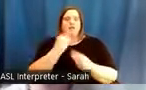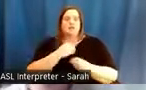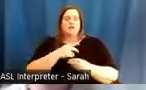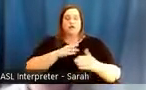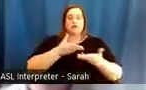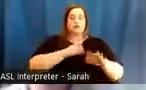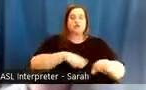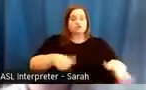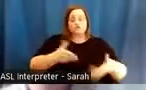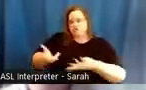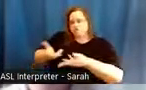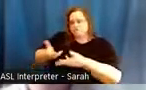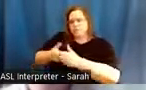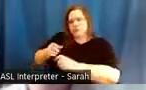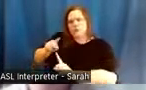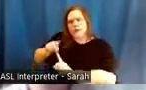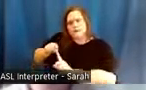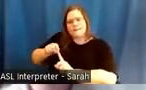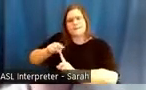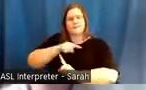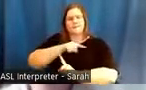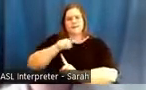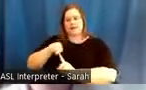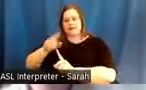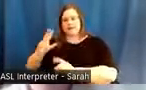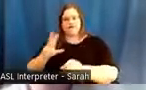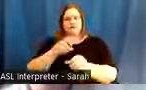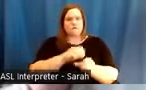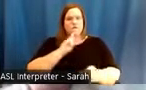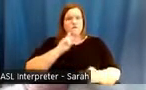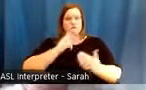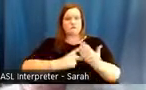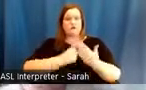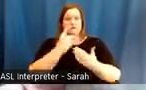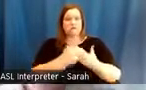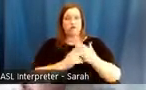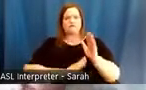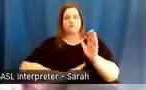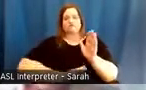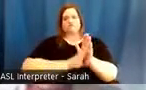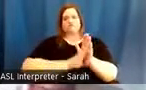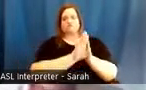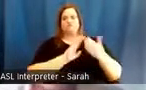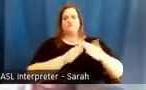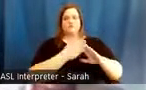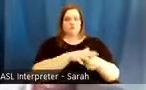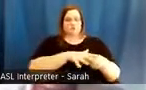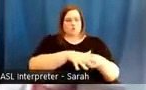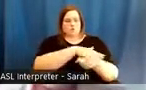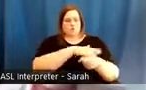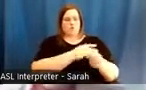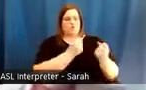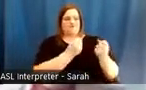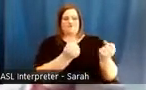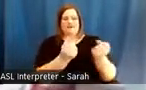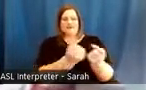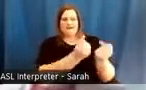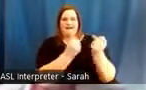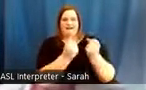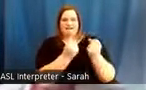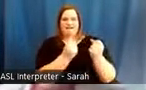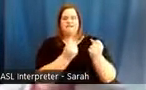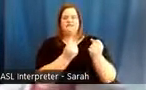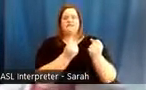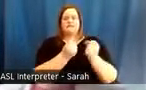him, and his involvement in the deaf program created a community of signing peers. Although Ari